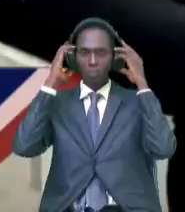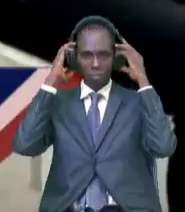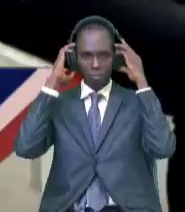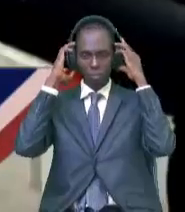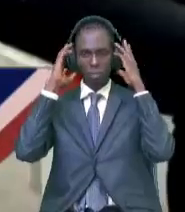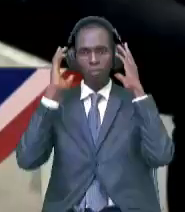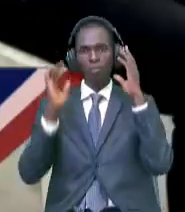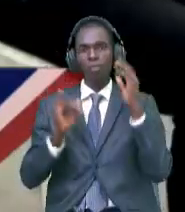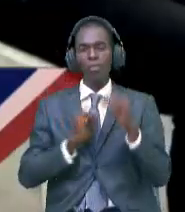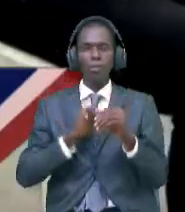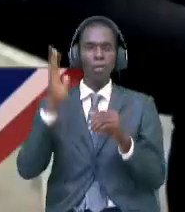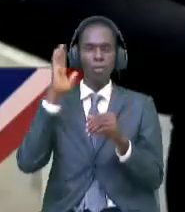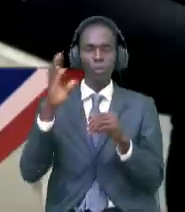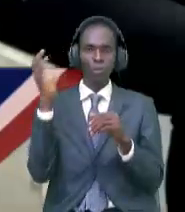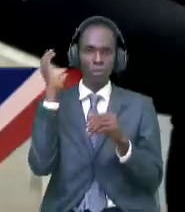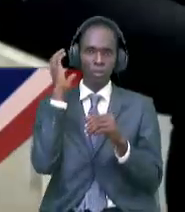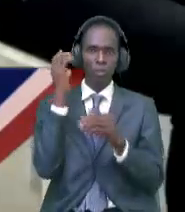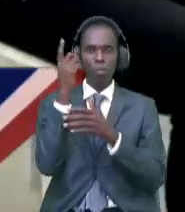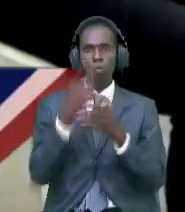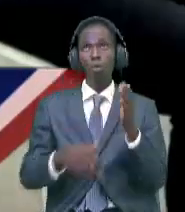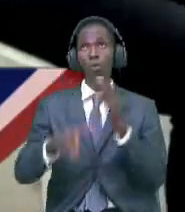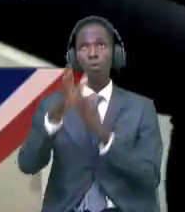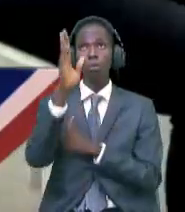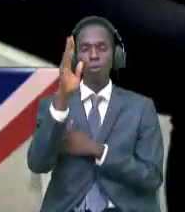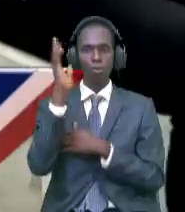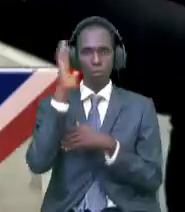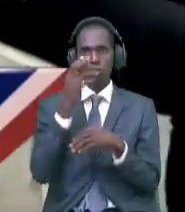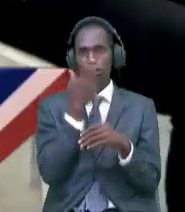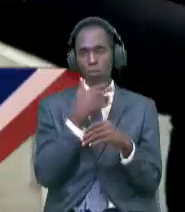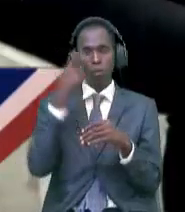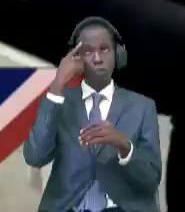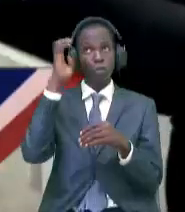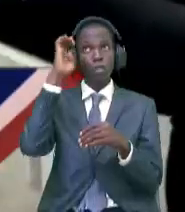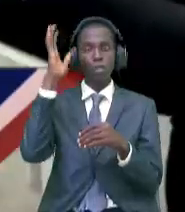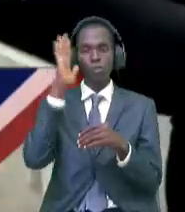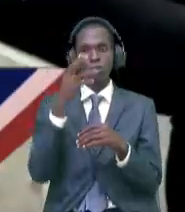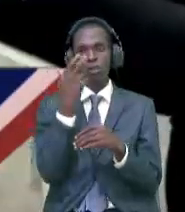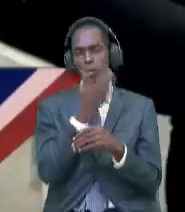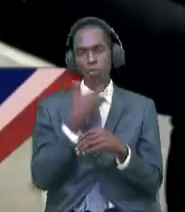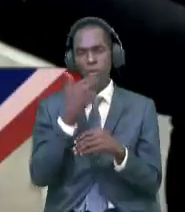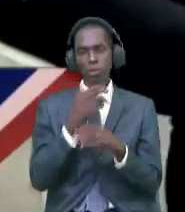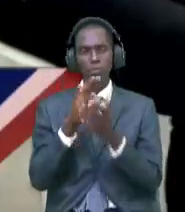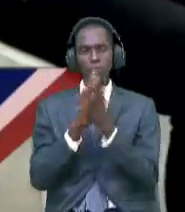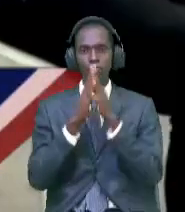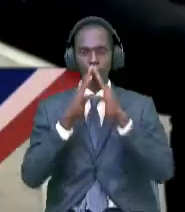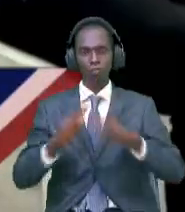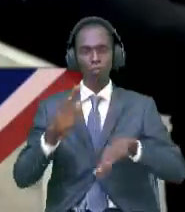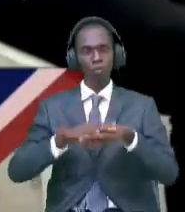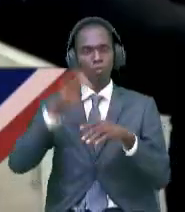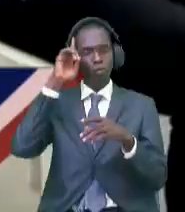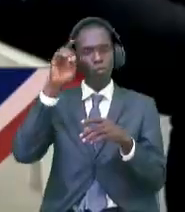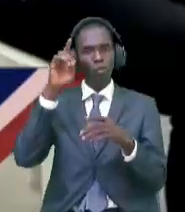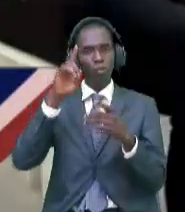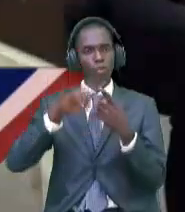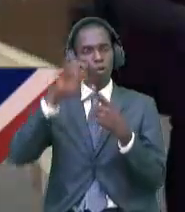the Lord will speak. For he will speak peace unto his people. Who are